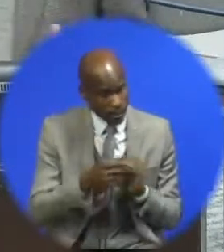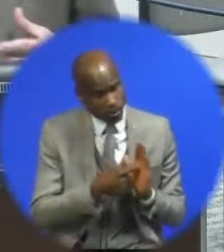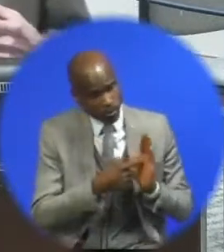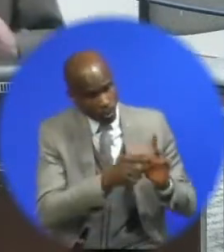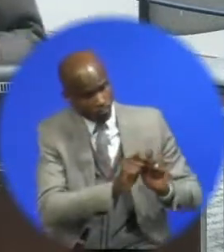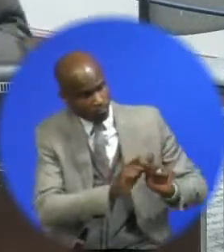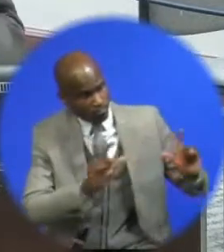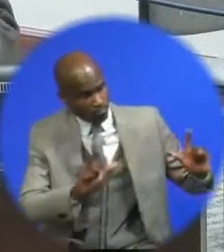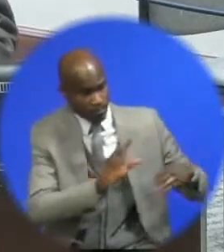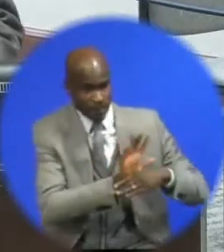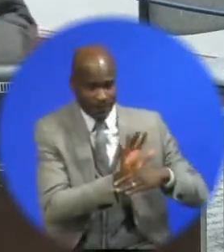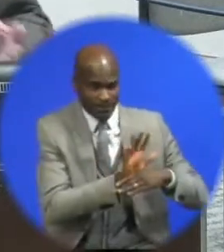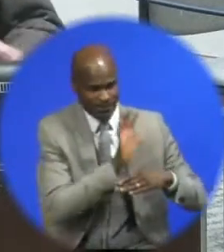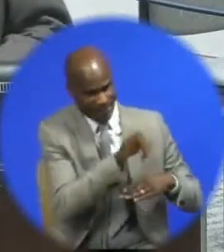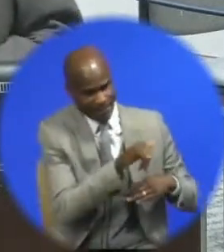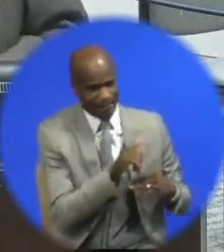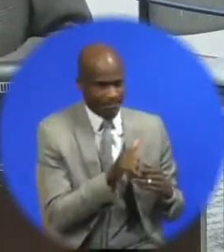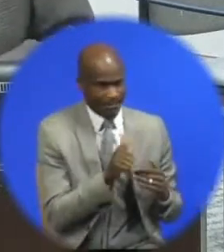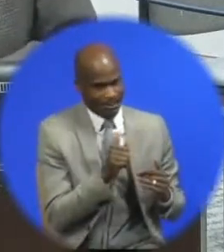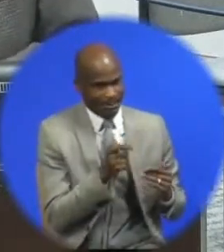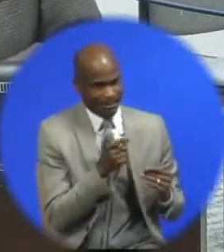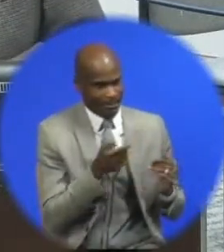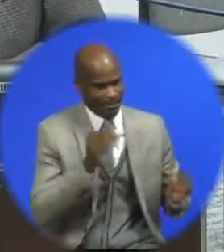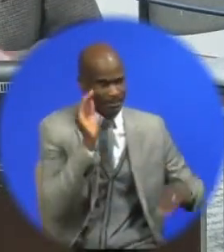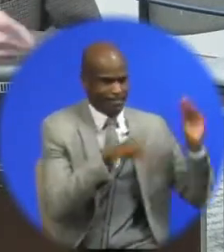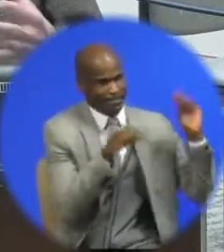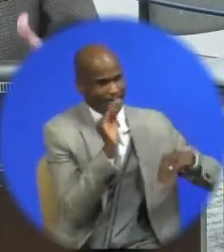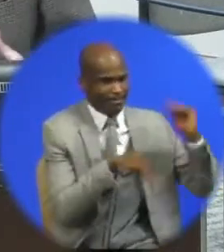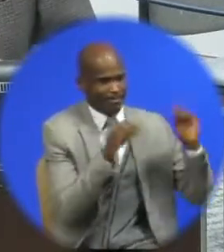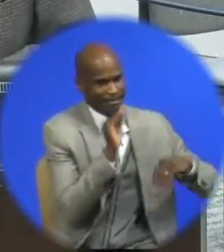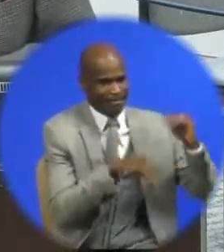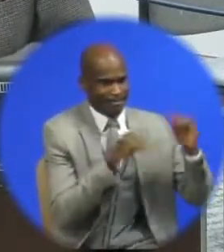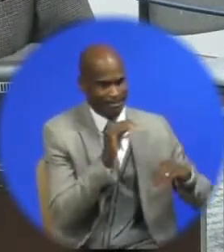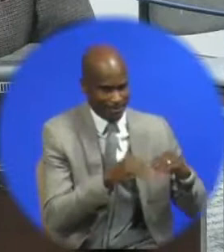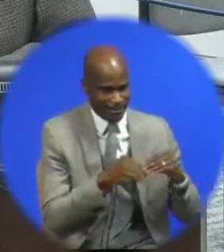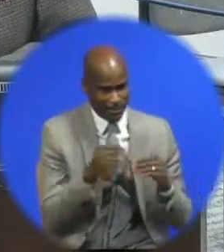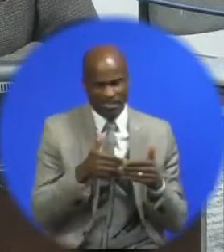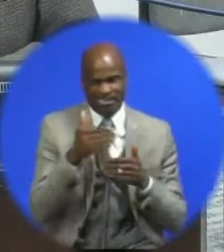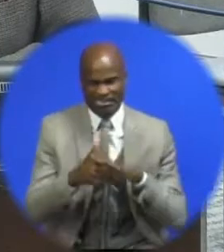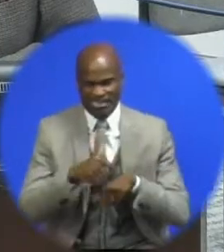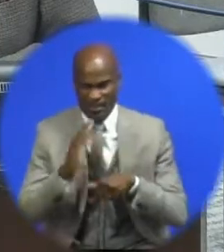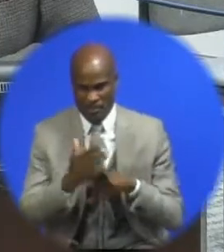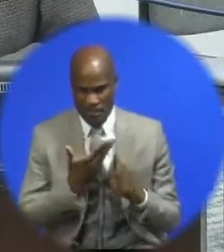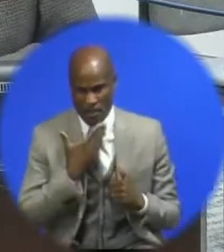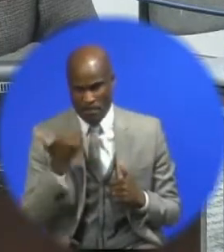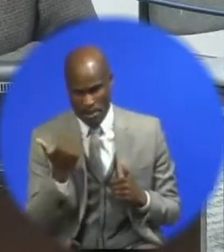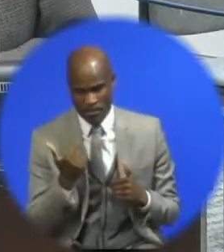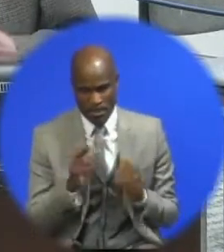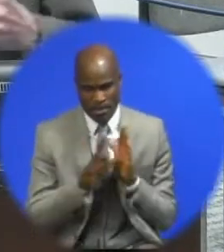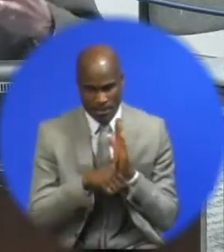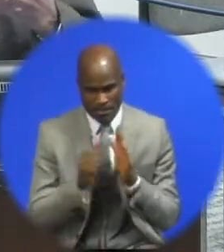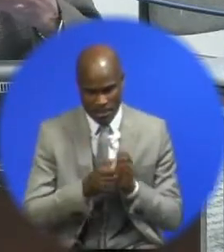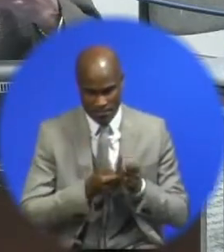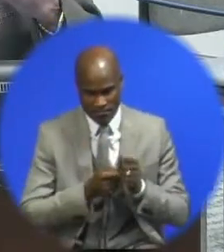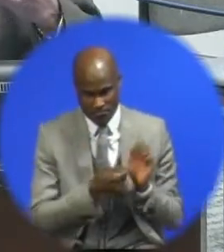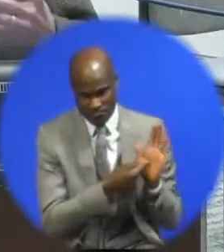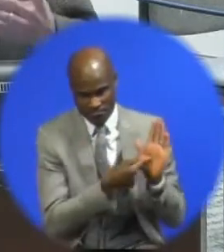kind of put together in a hurry. We're working on revising that video, and it'll be much better, and we'll be glad to provide it to you later.